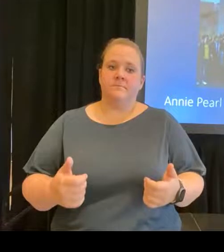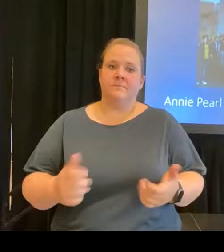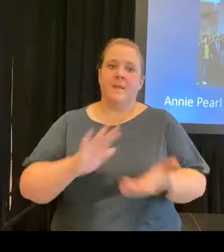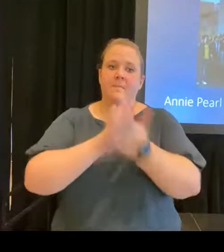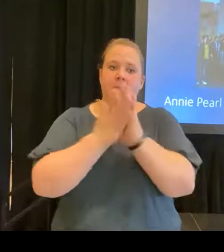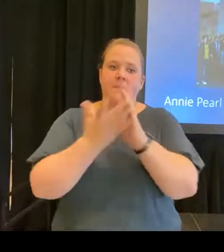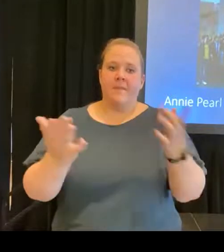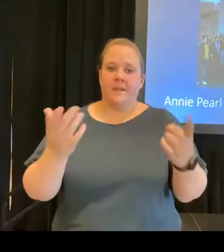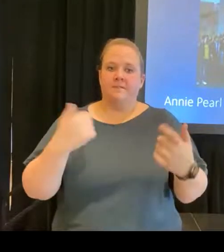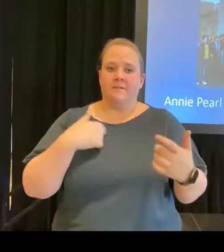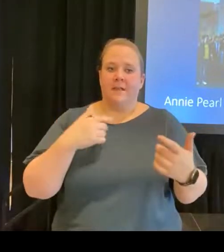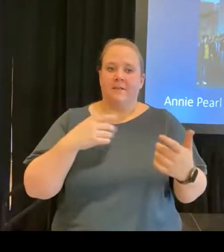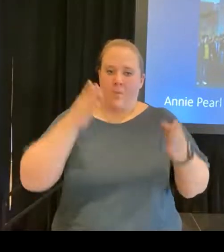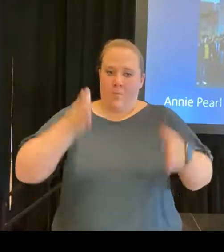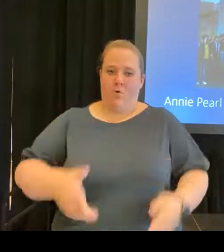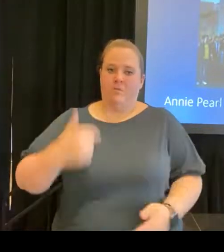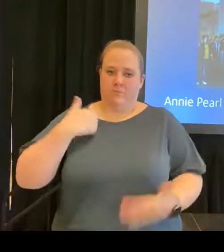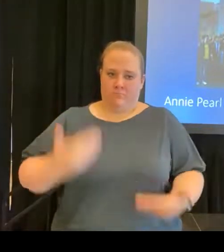person that I am today.